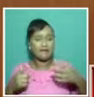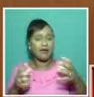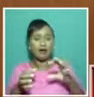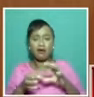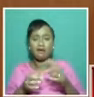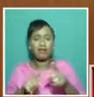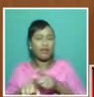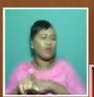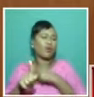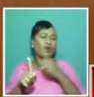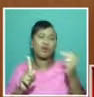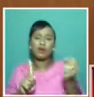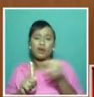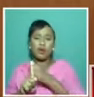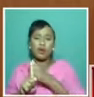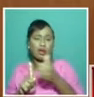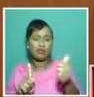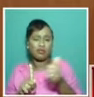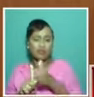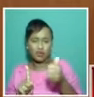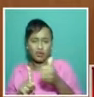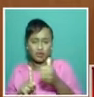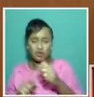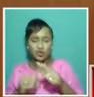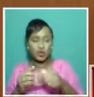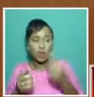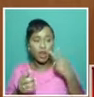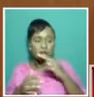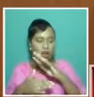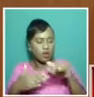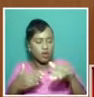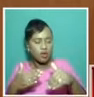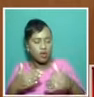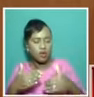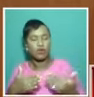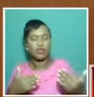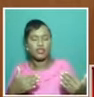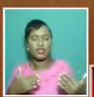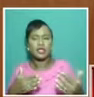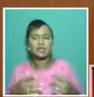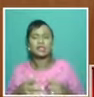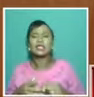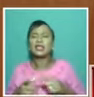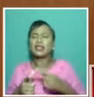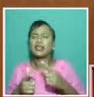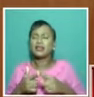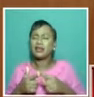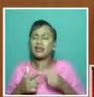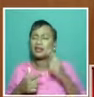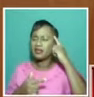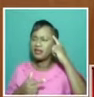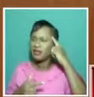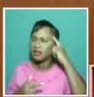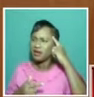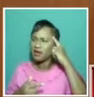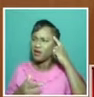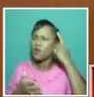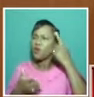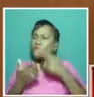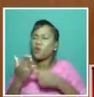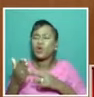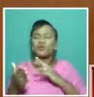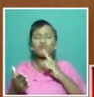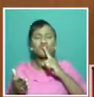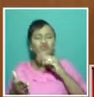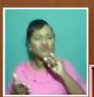so when you look at all of these things combined, you start to form the question in your mind, what really happened at this